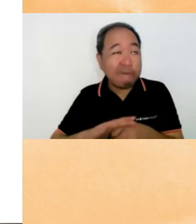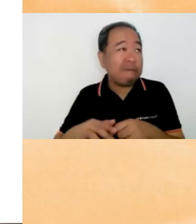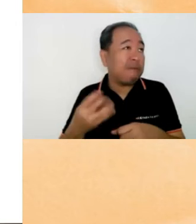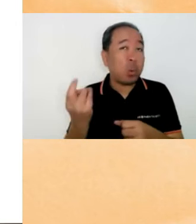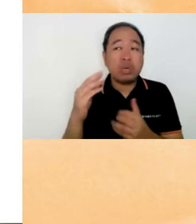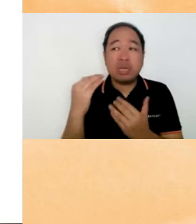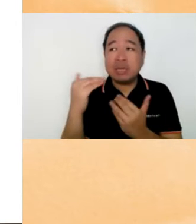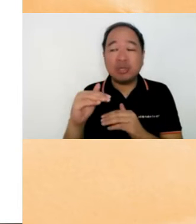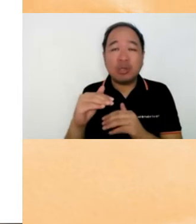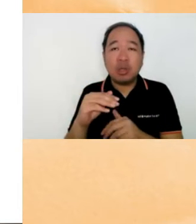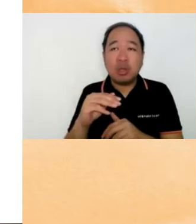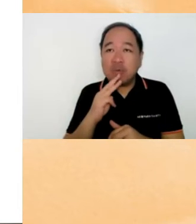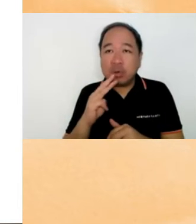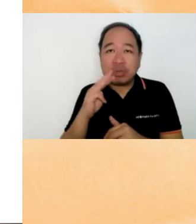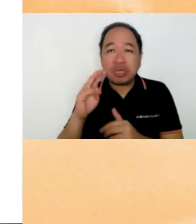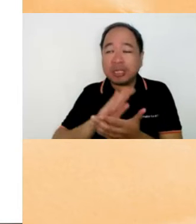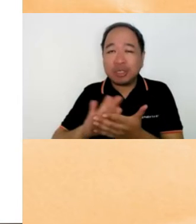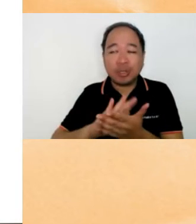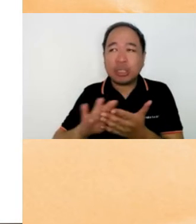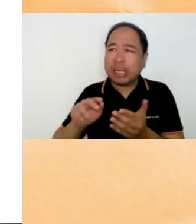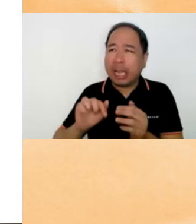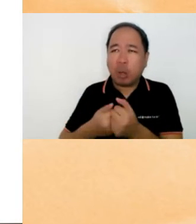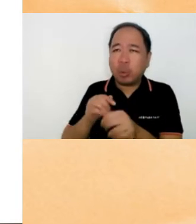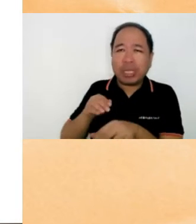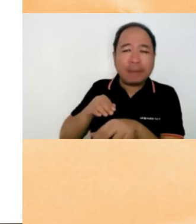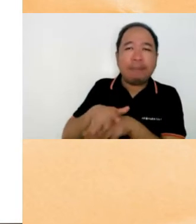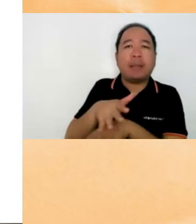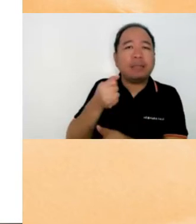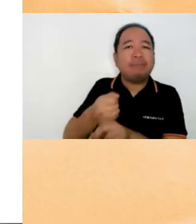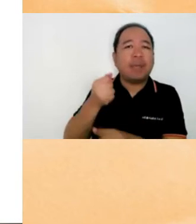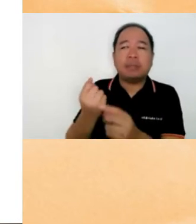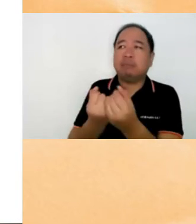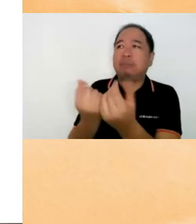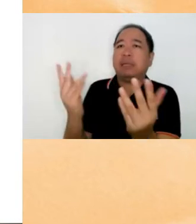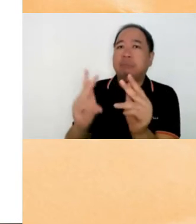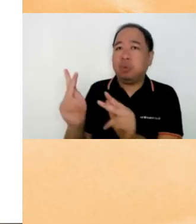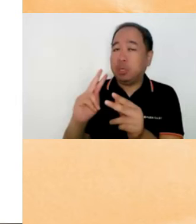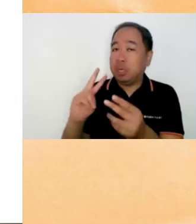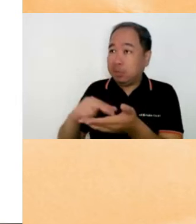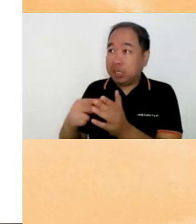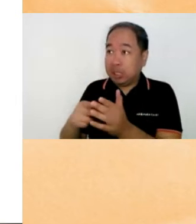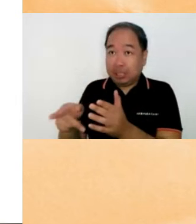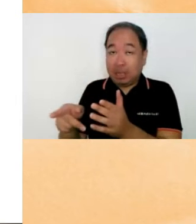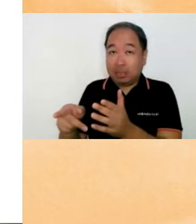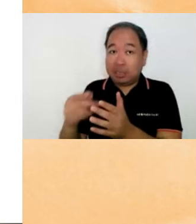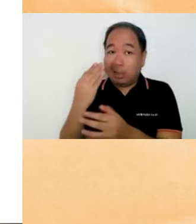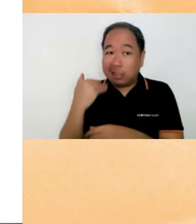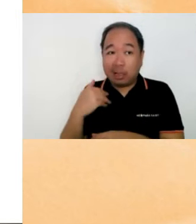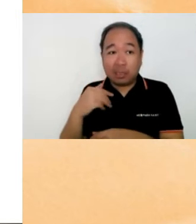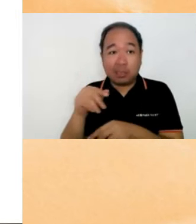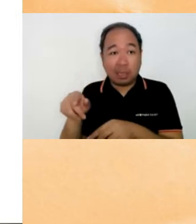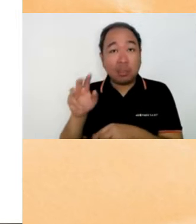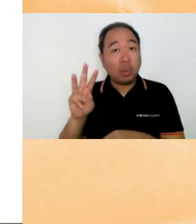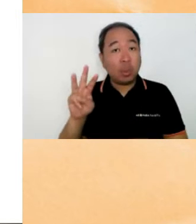affect a lot of people. No? Does it mean that discipline among